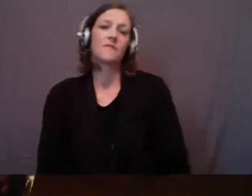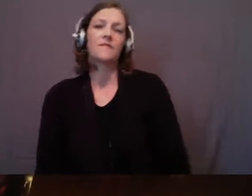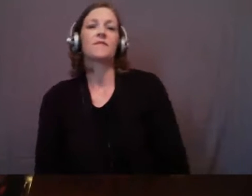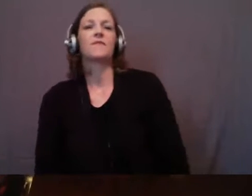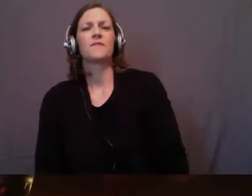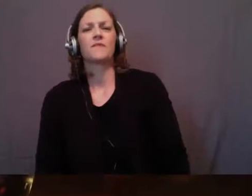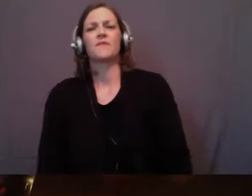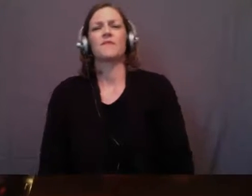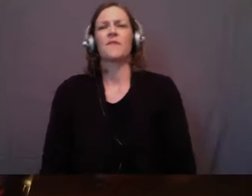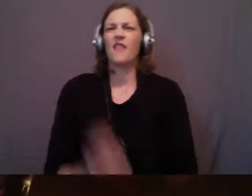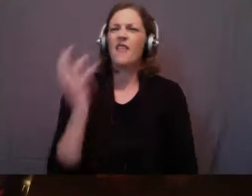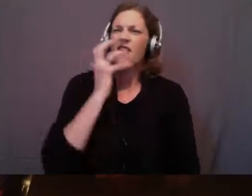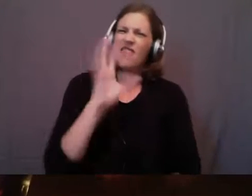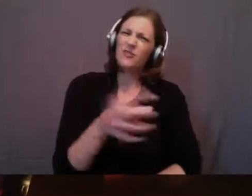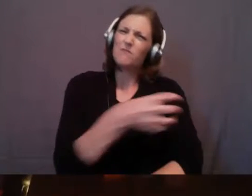There's power.